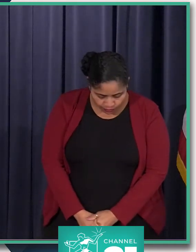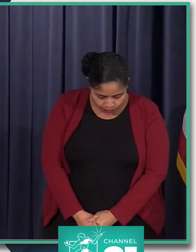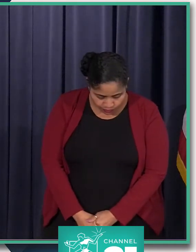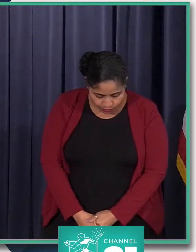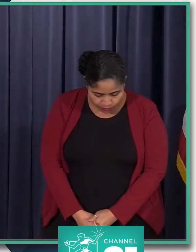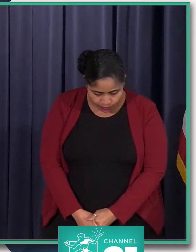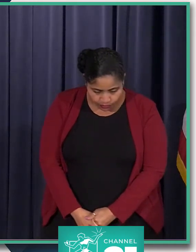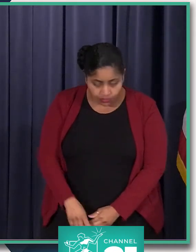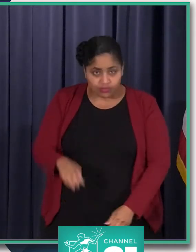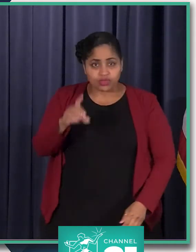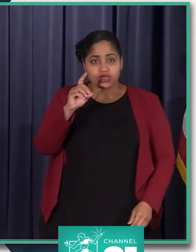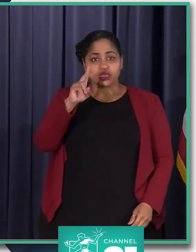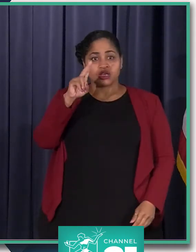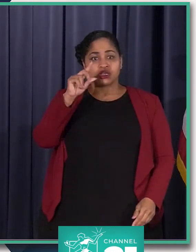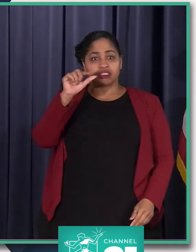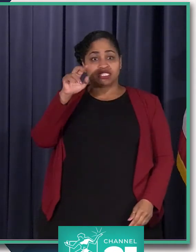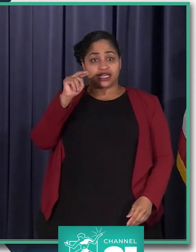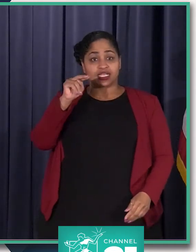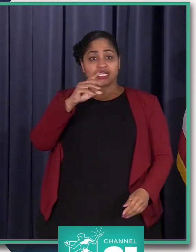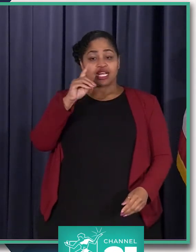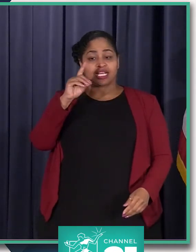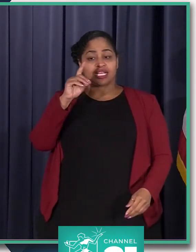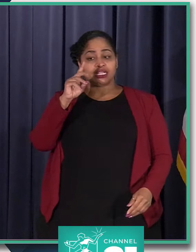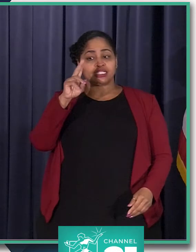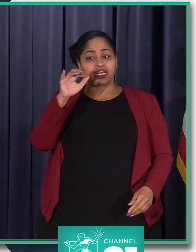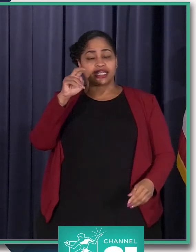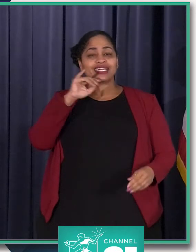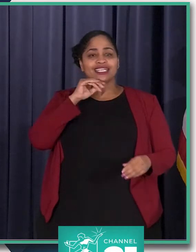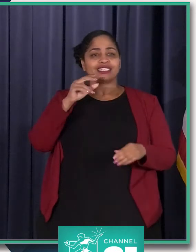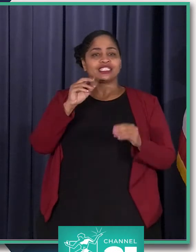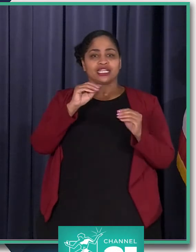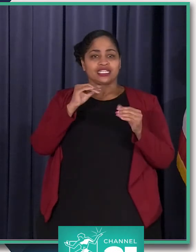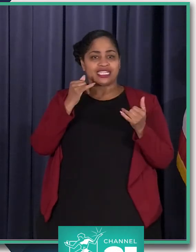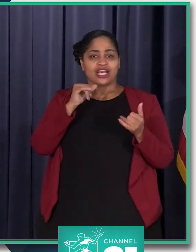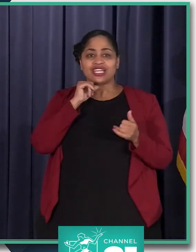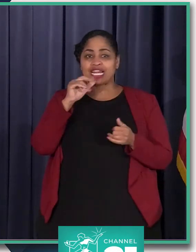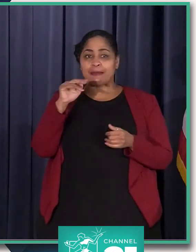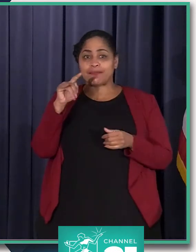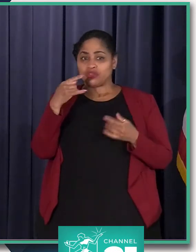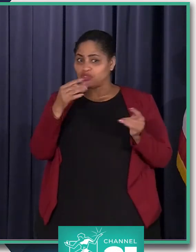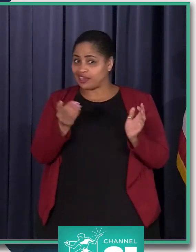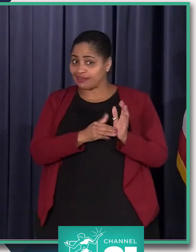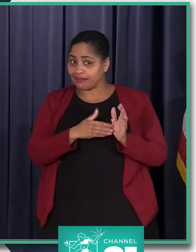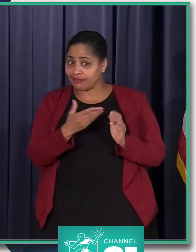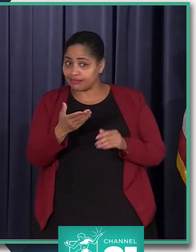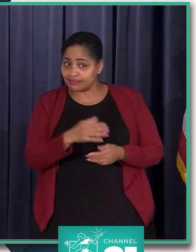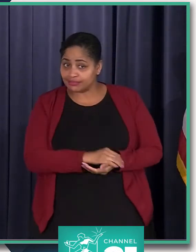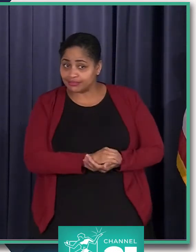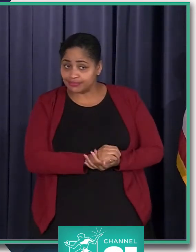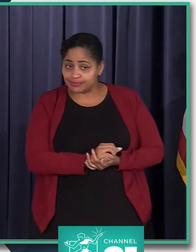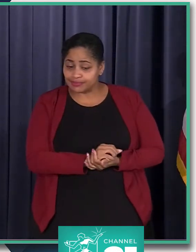Next is Duggan, and Duggan is unmuted. Okay, let's try again.